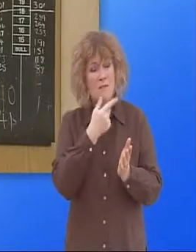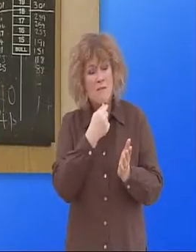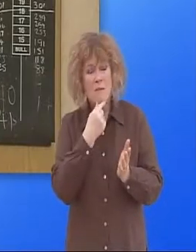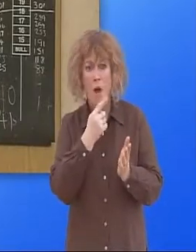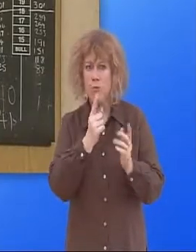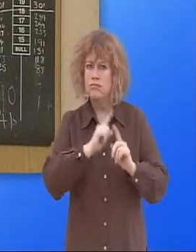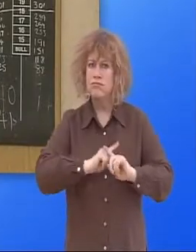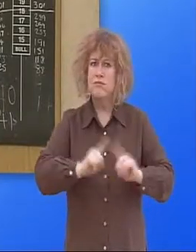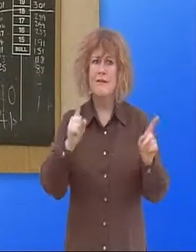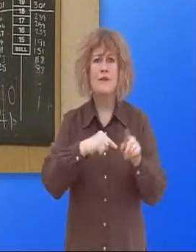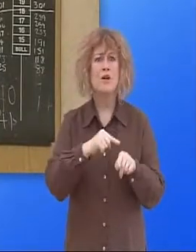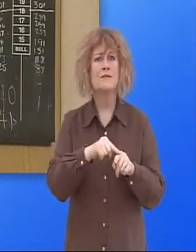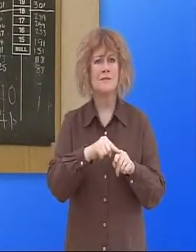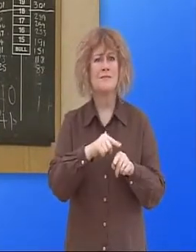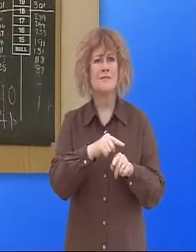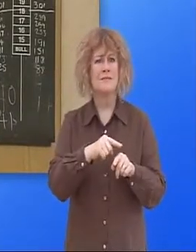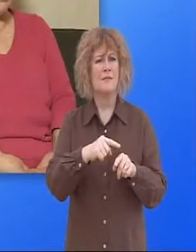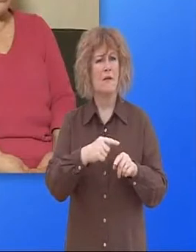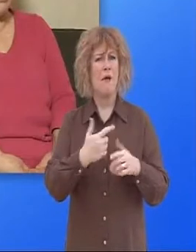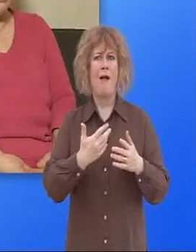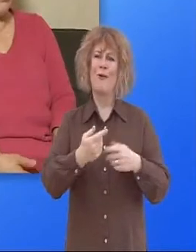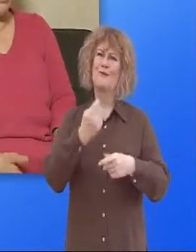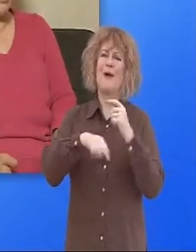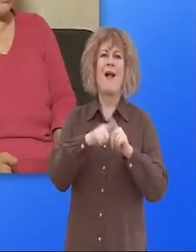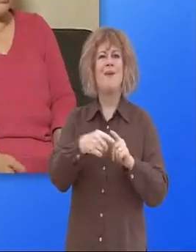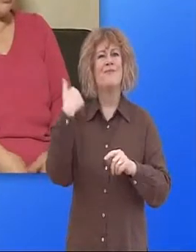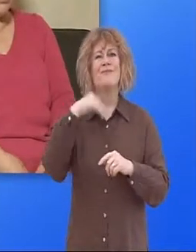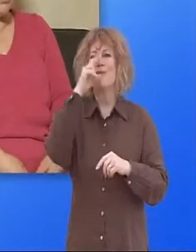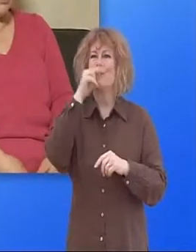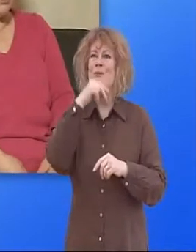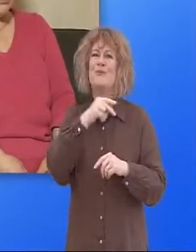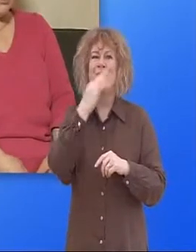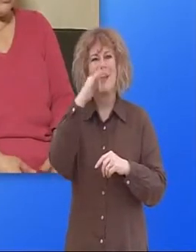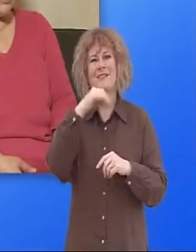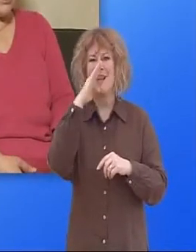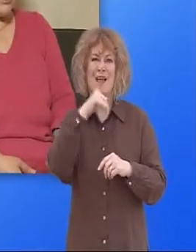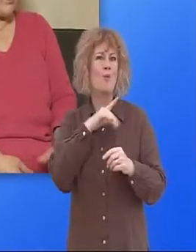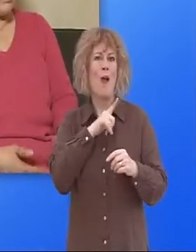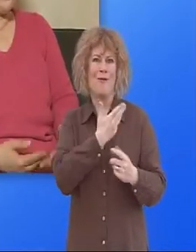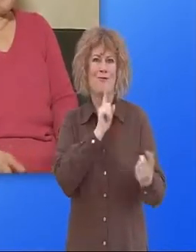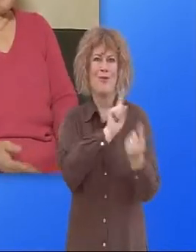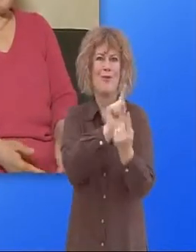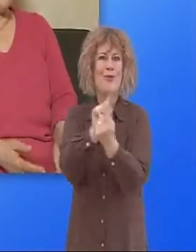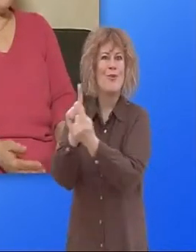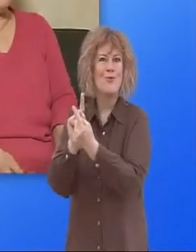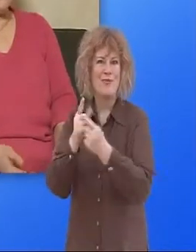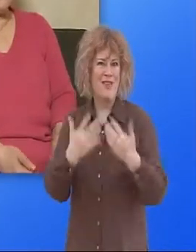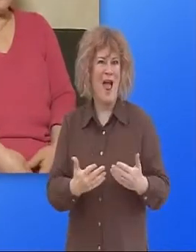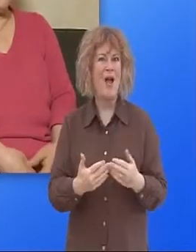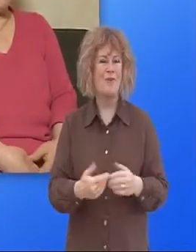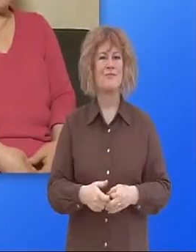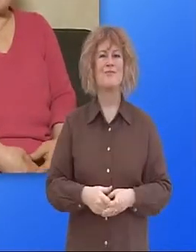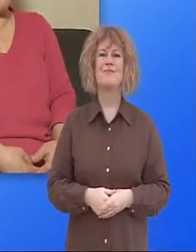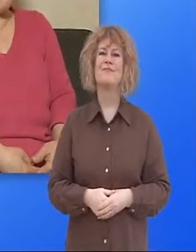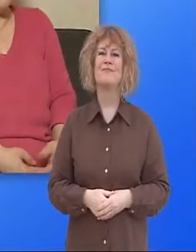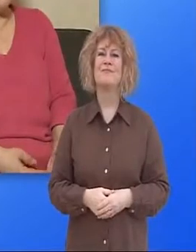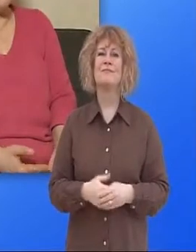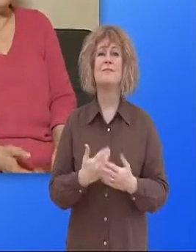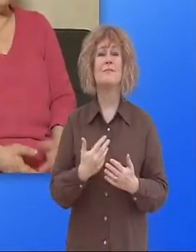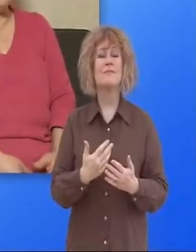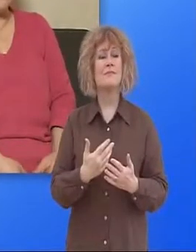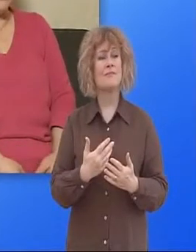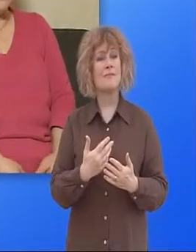world. He's like a different lad to what he was before we got the budget. He's more what he used to be like when he